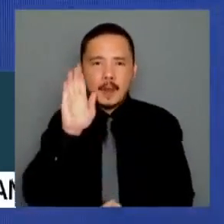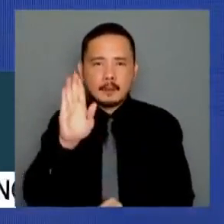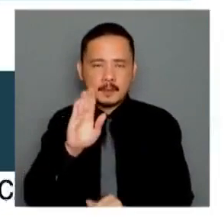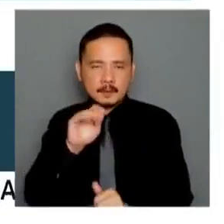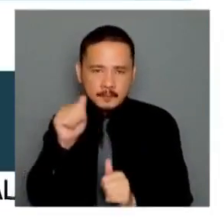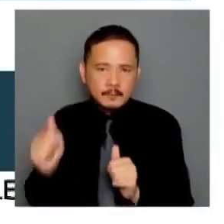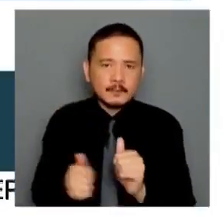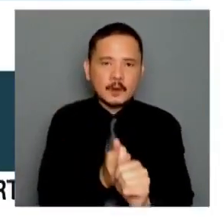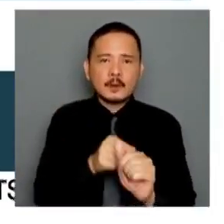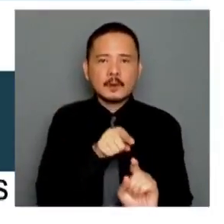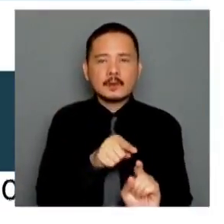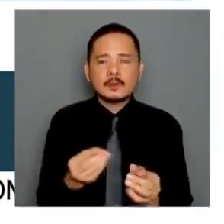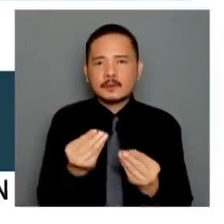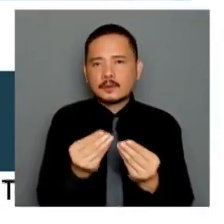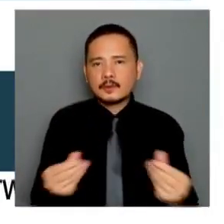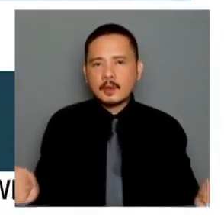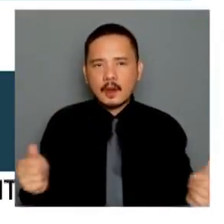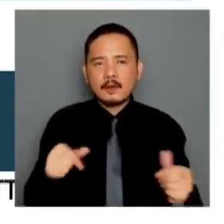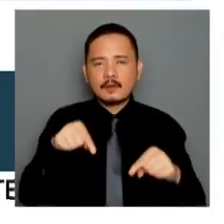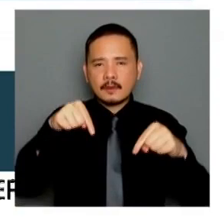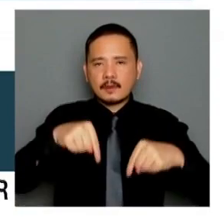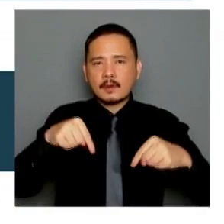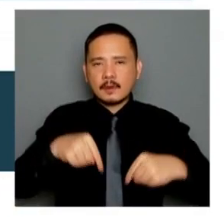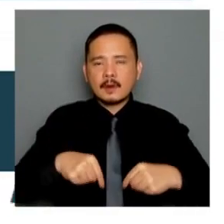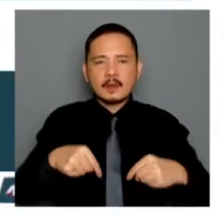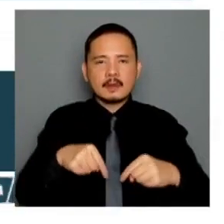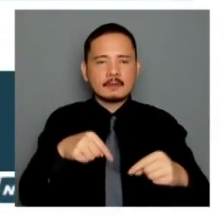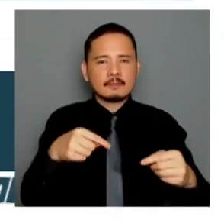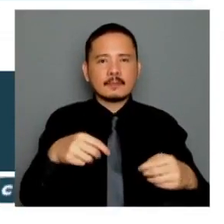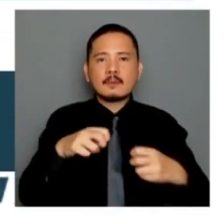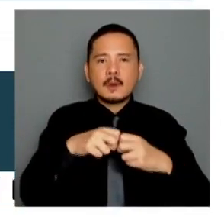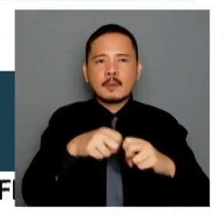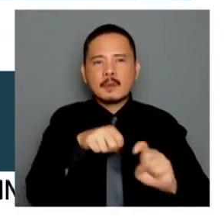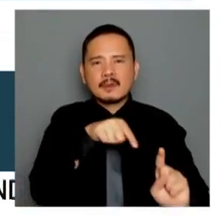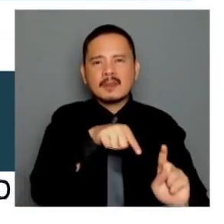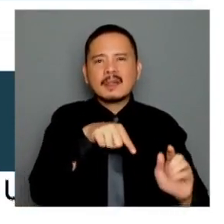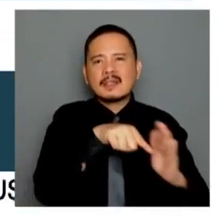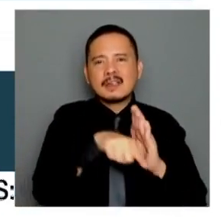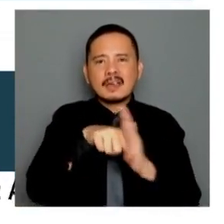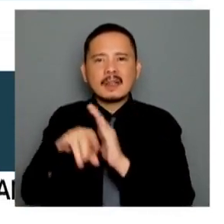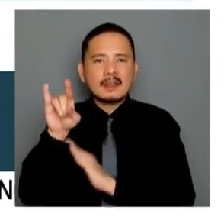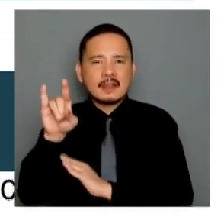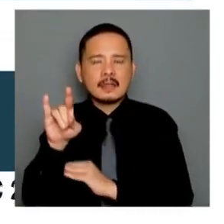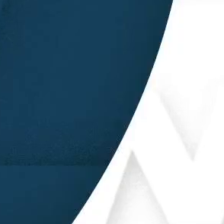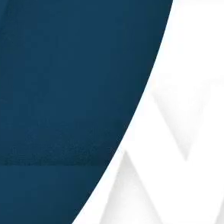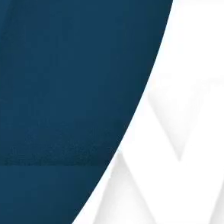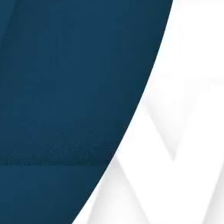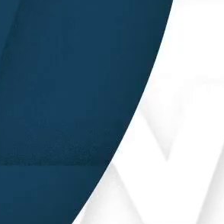solve the media killings and to stop the impunity.